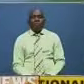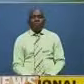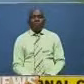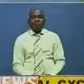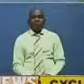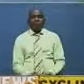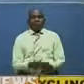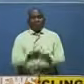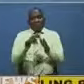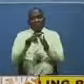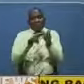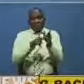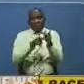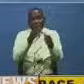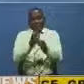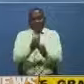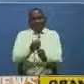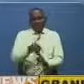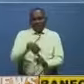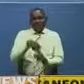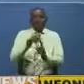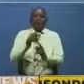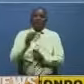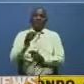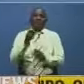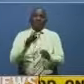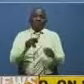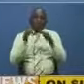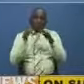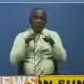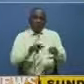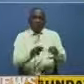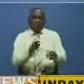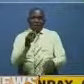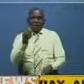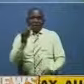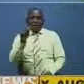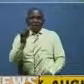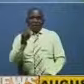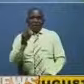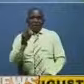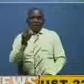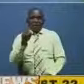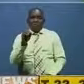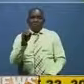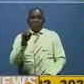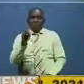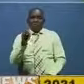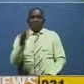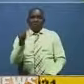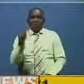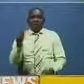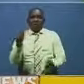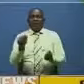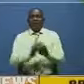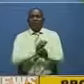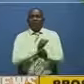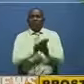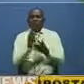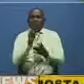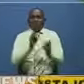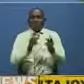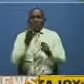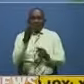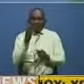From reports, the state of River Nkobra has worsened at the hands of illegal miners partially defeating the efforts of